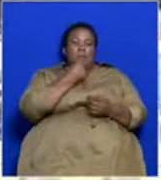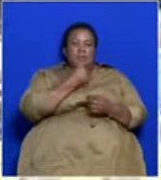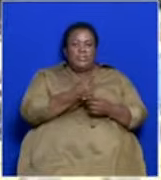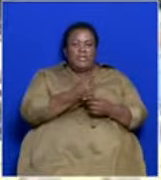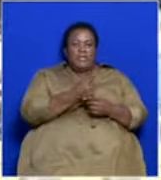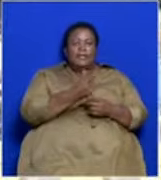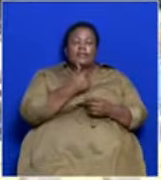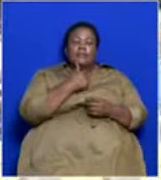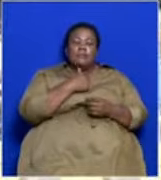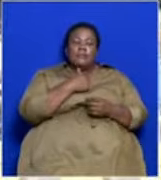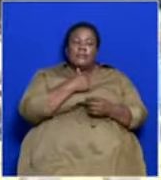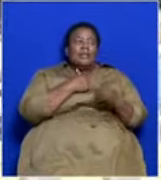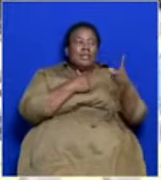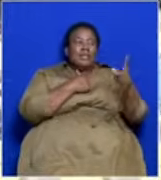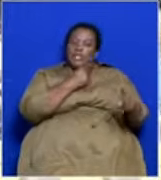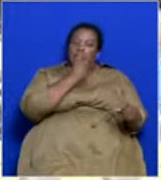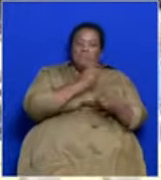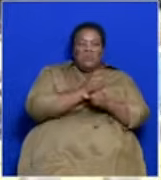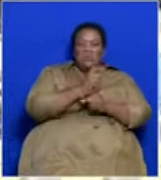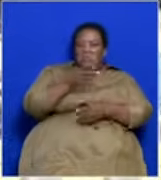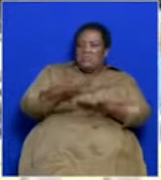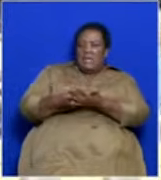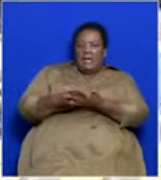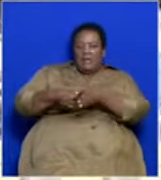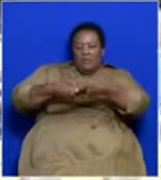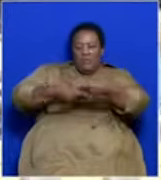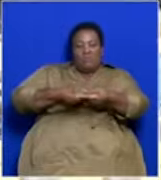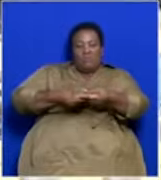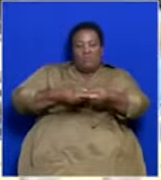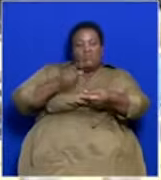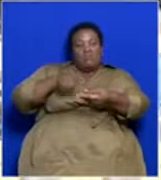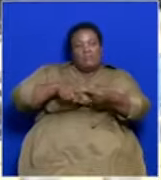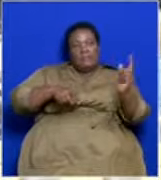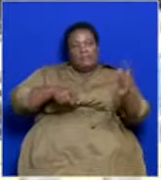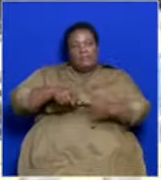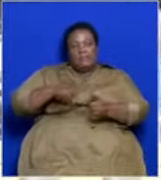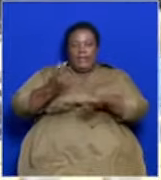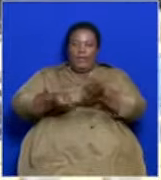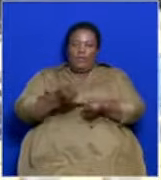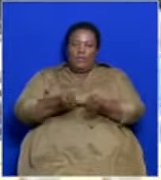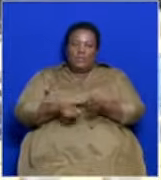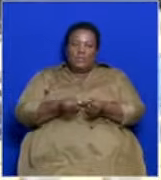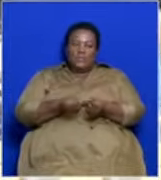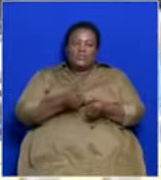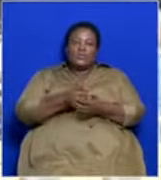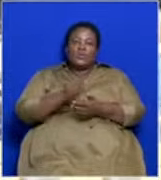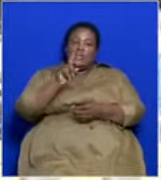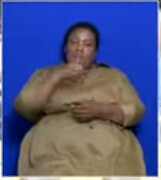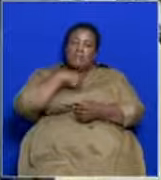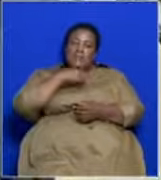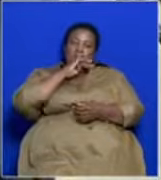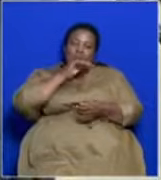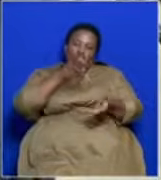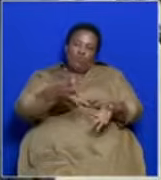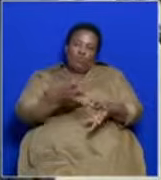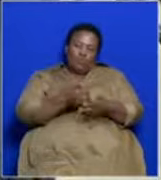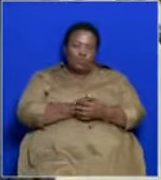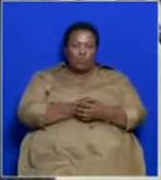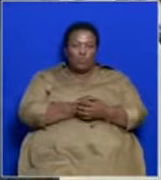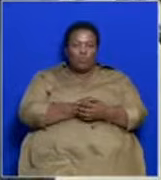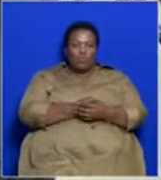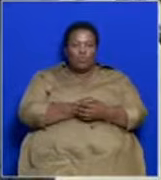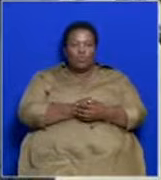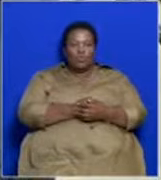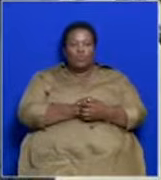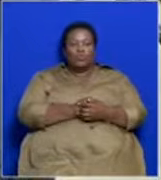refused. Yeah, so it was my meaning that I did not serve. If he signed,